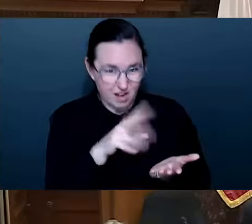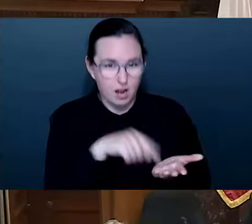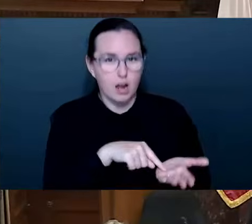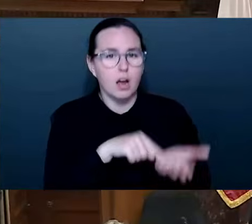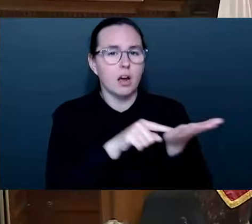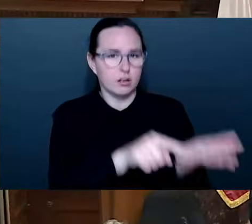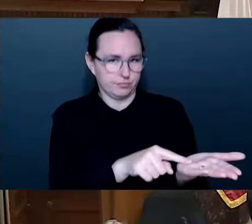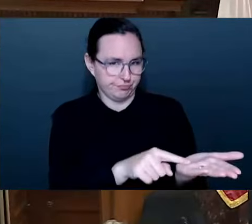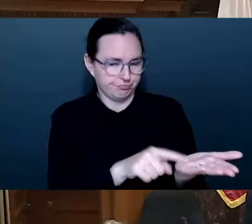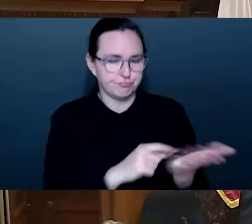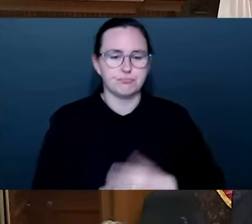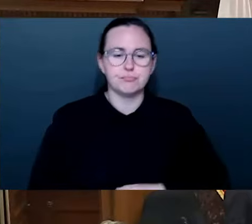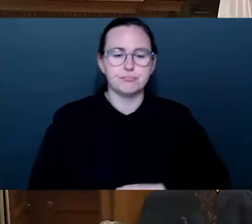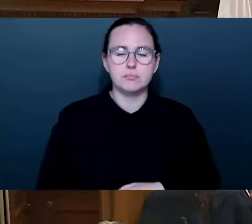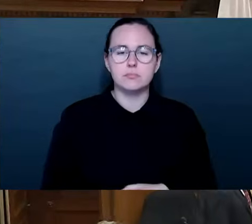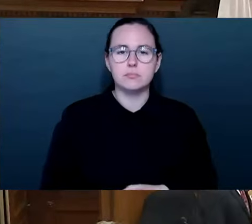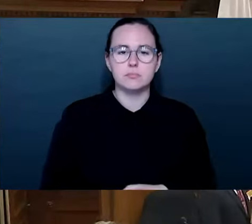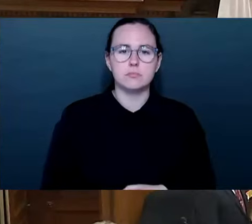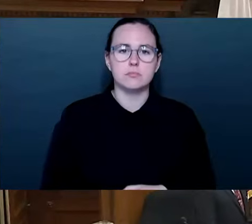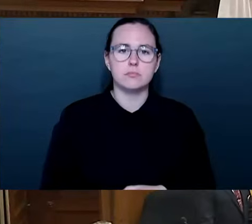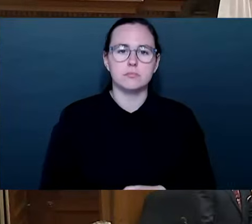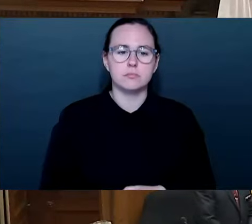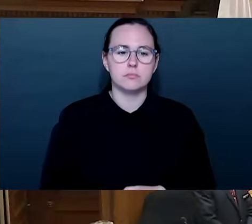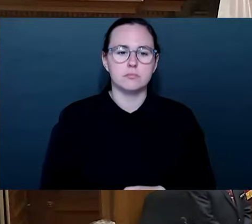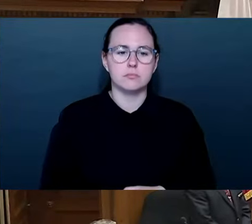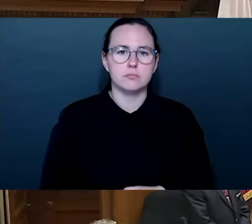Just hold it. Sorry.